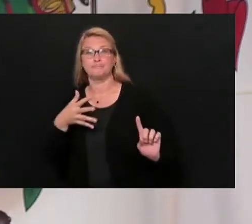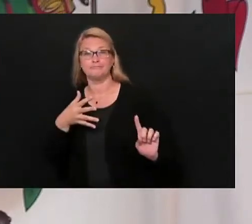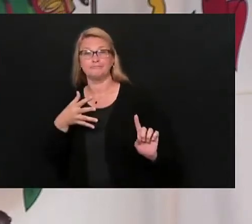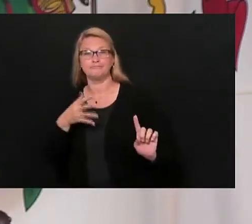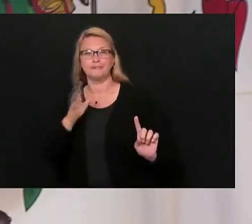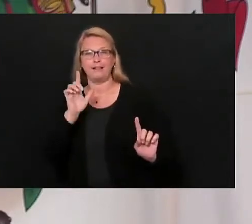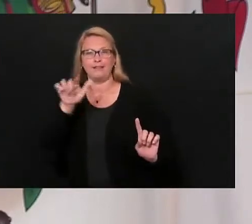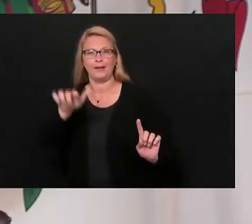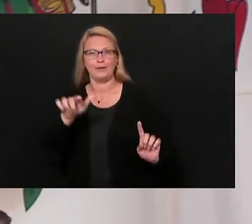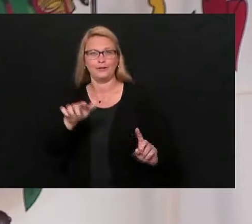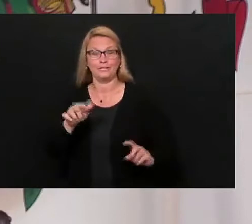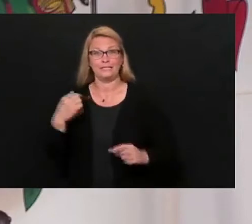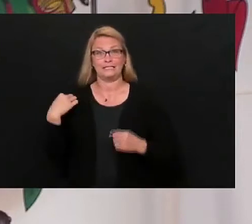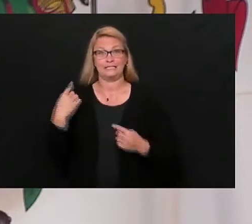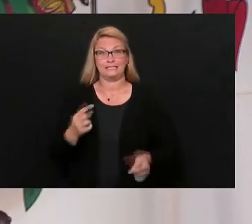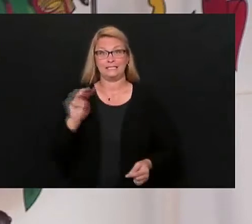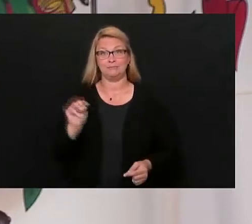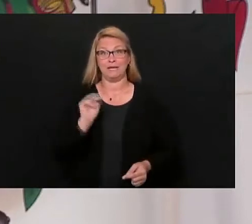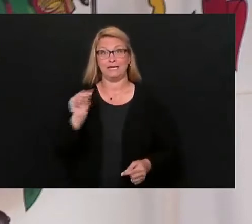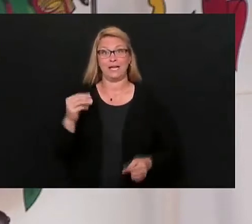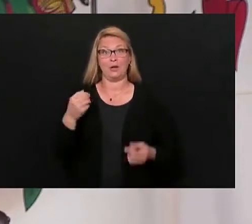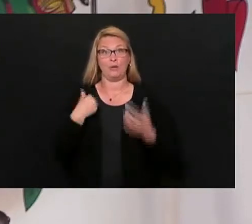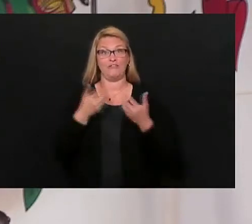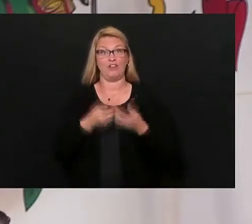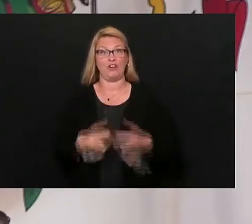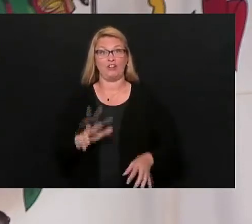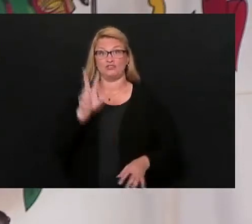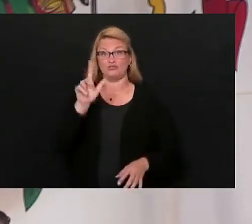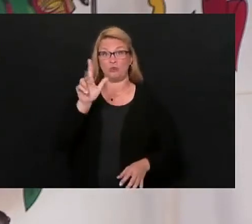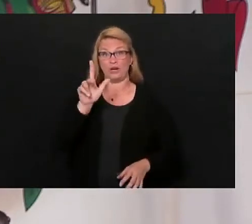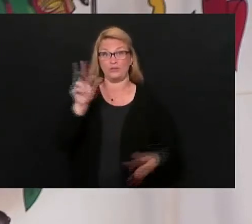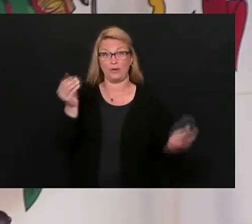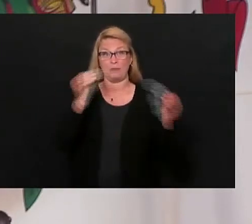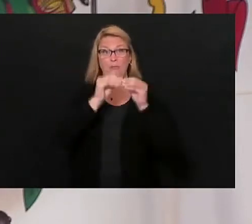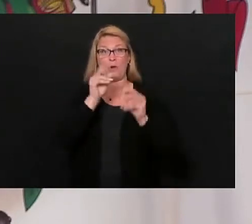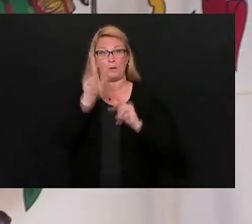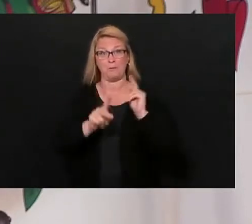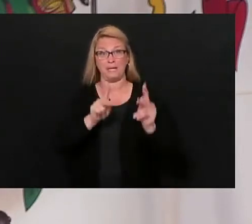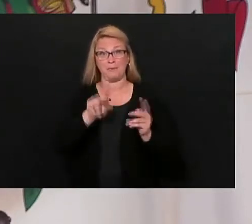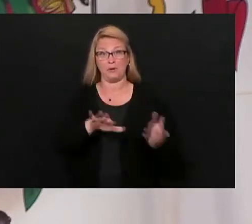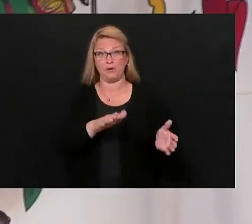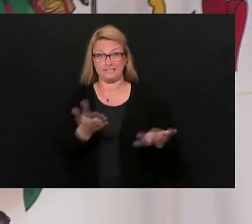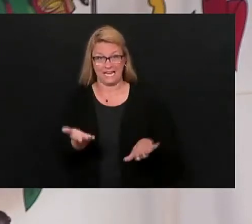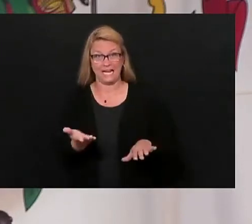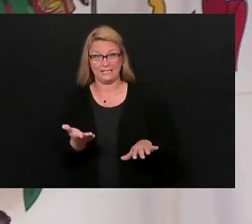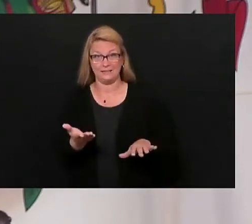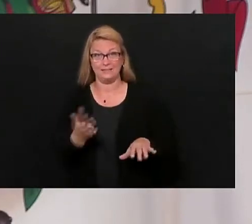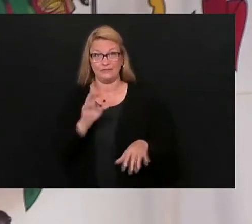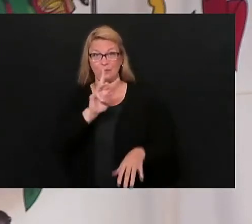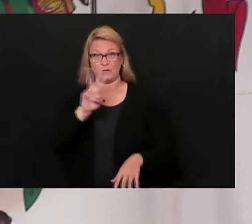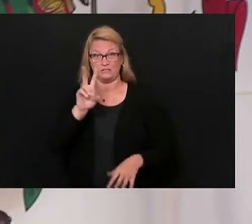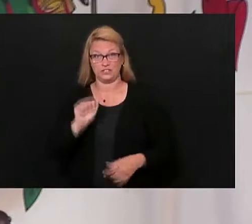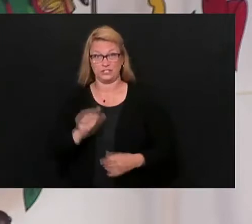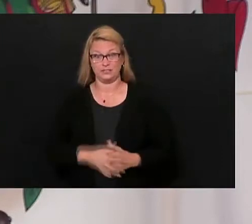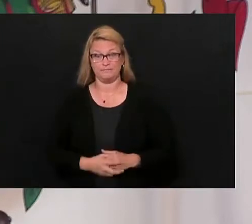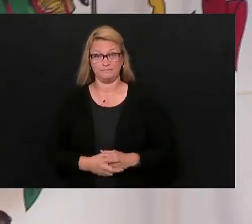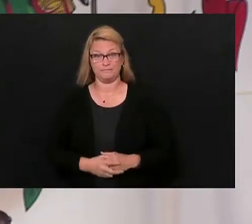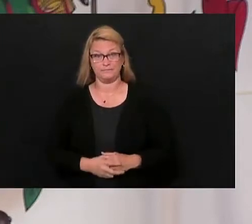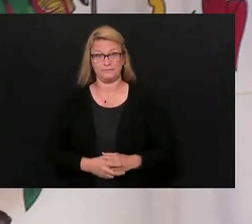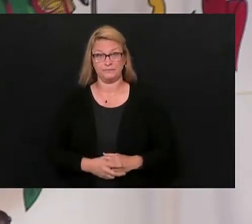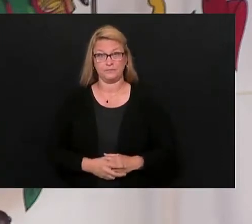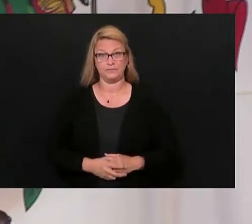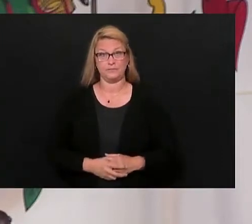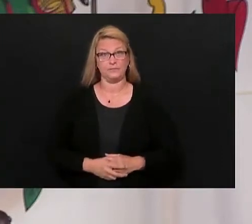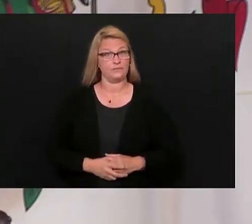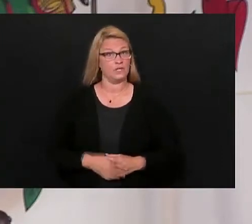Since Monday, we've lost another 23 West Virginians. You can see on the